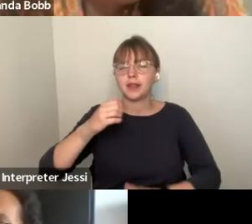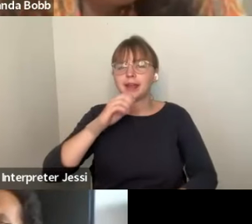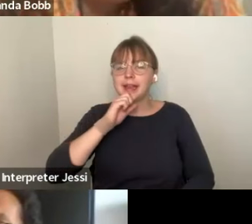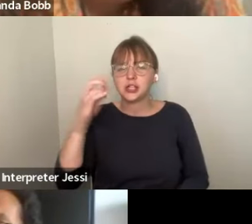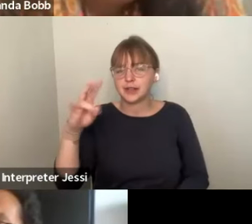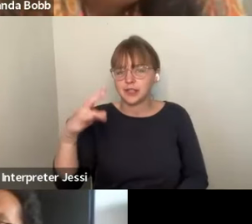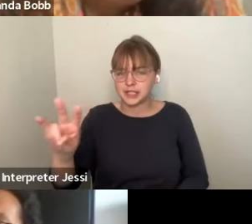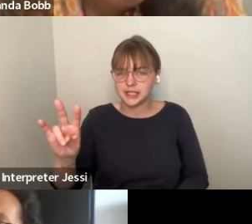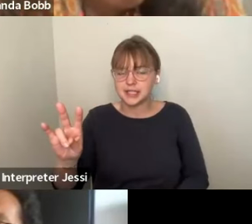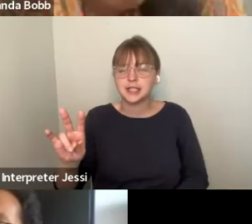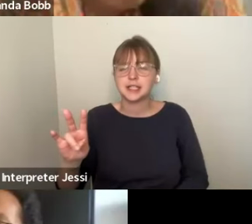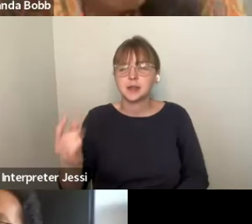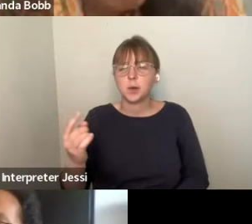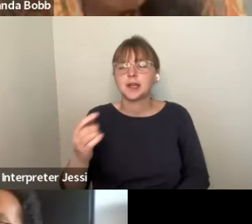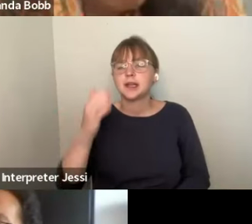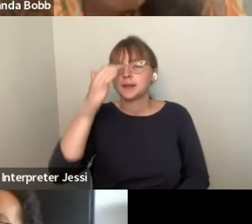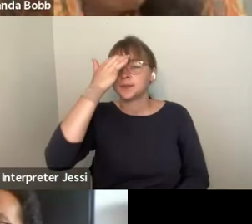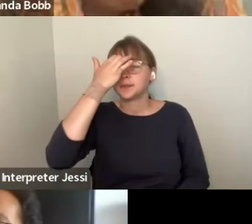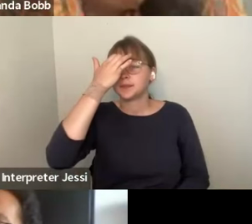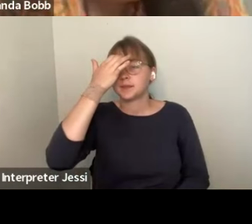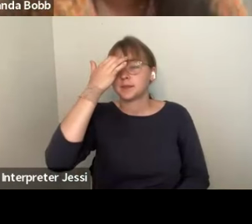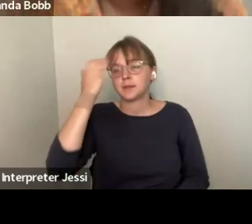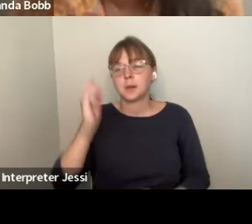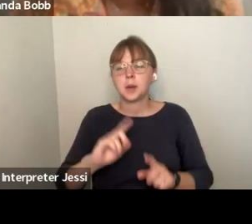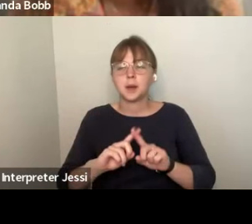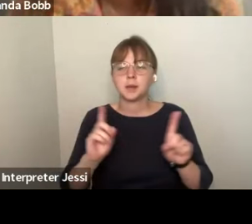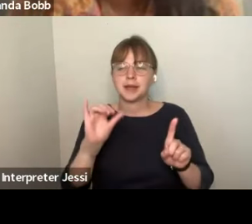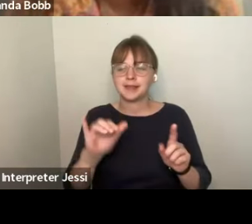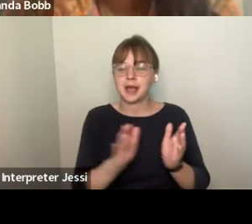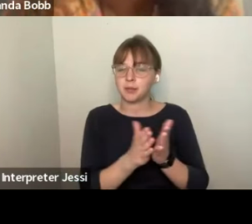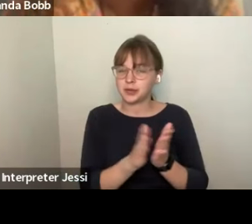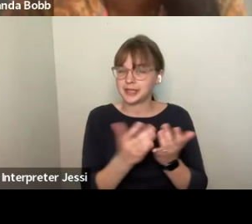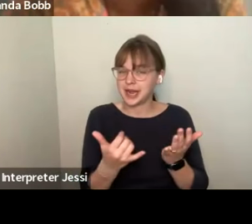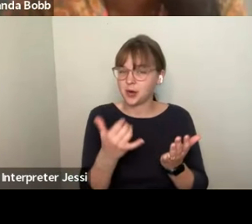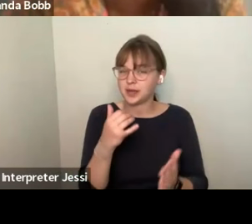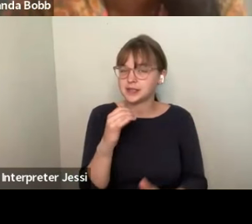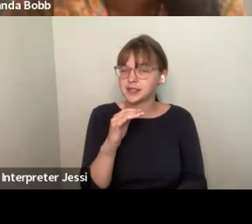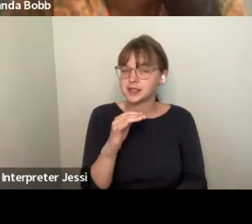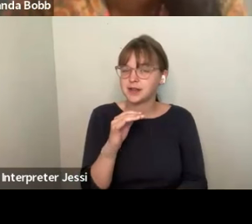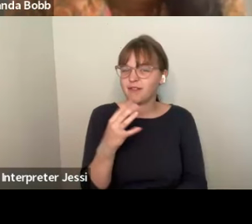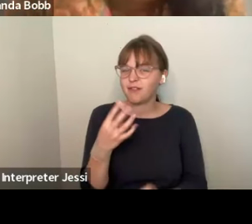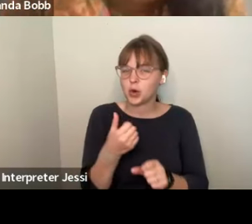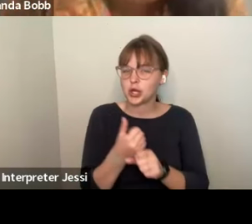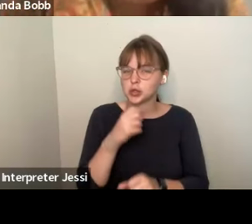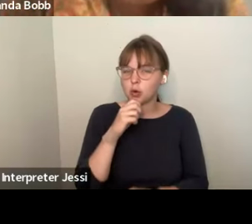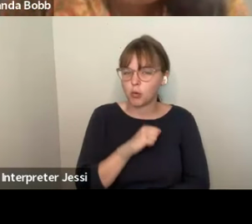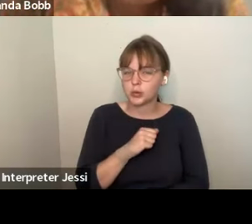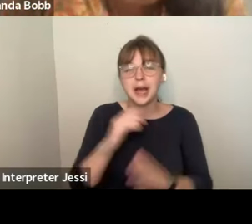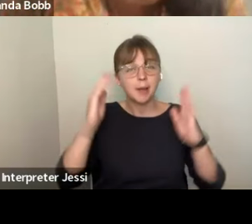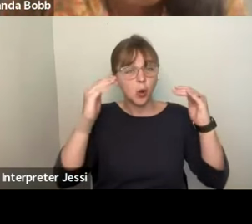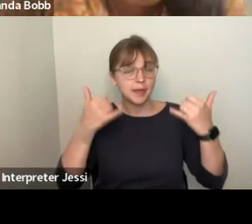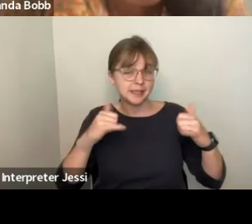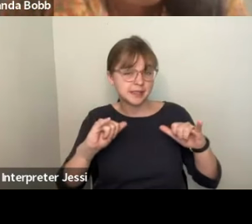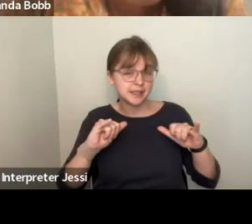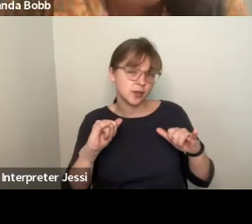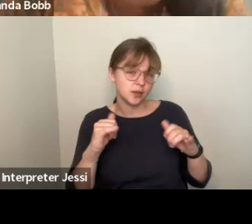but it's 4 years old. And again, I'm almost done with the follow-up. It's old. I hope some of it's still relevant, but